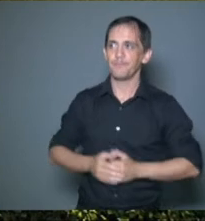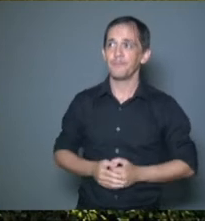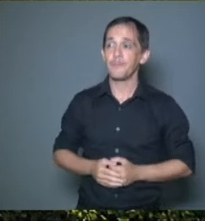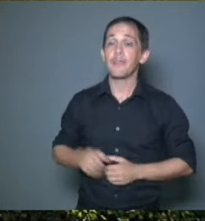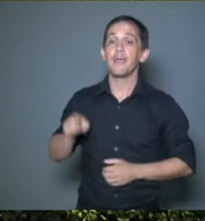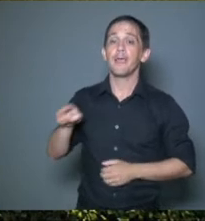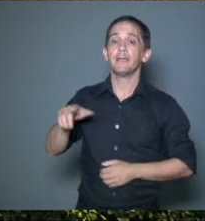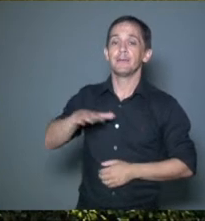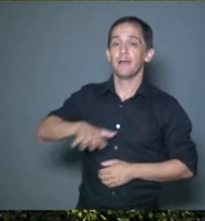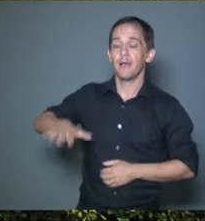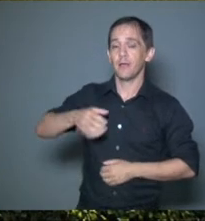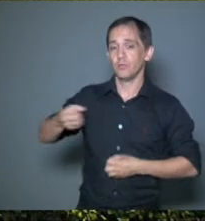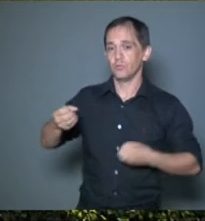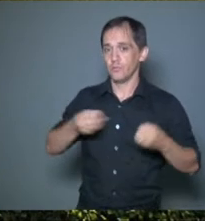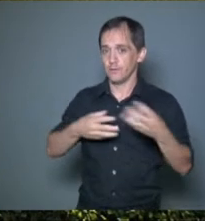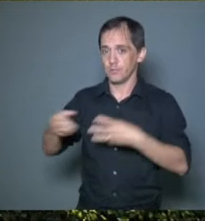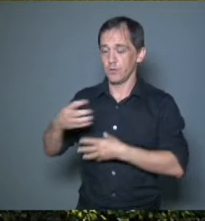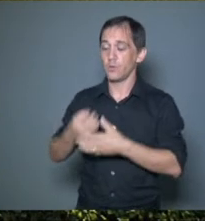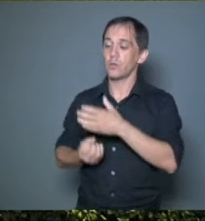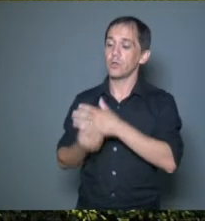And this is the innovation